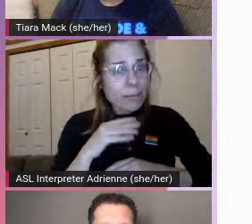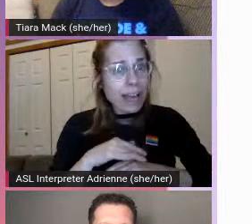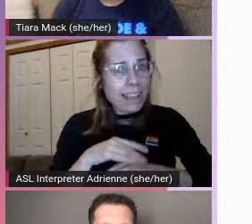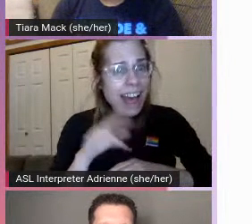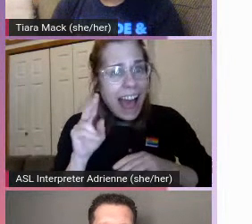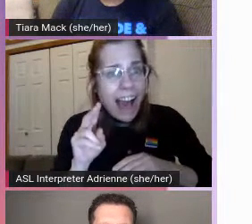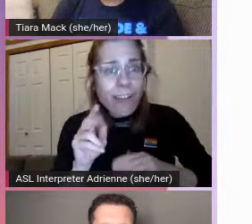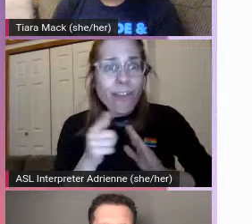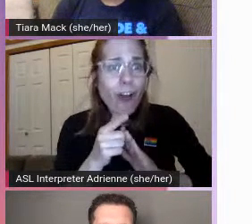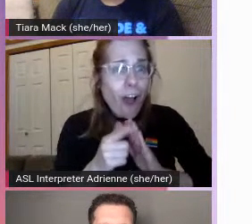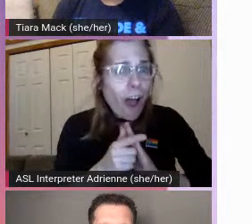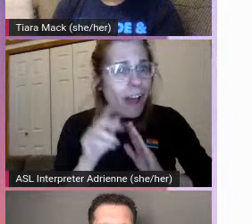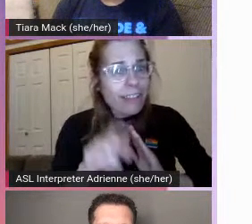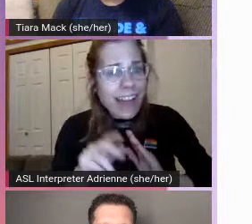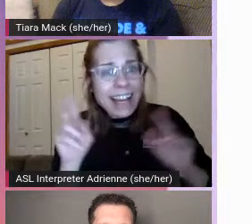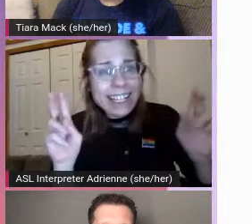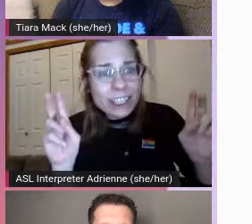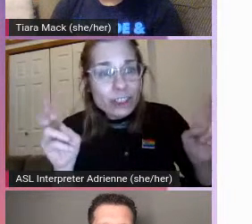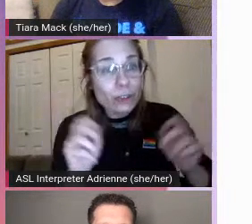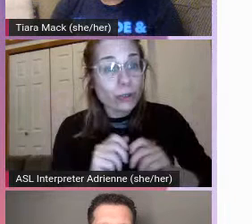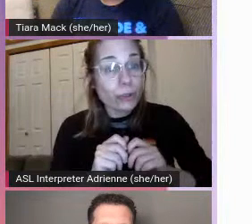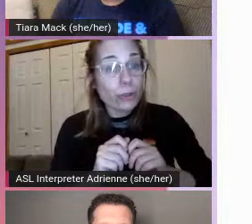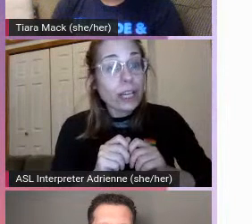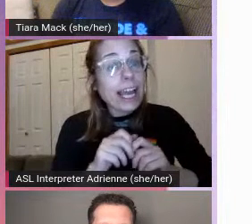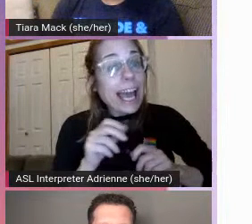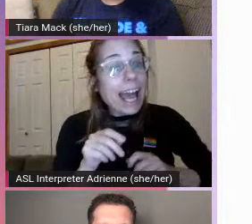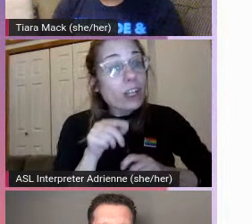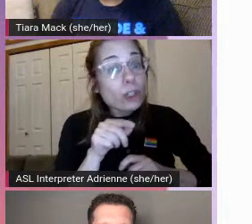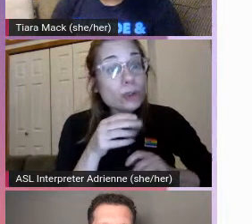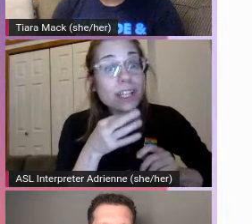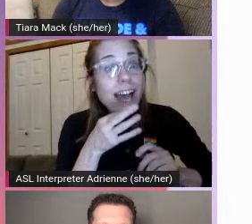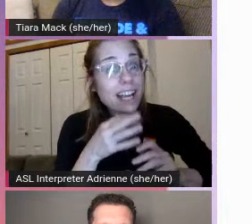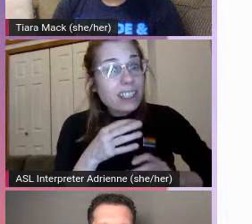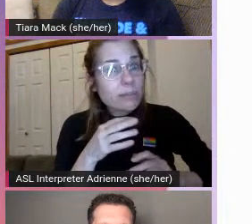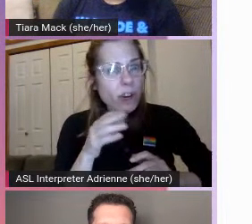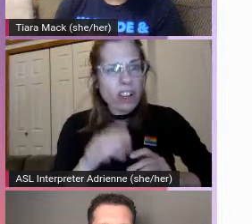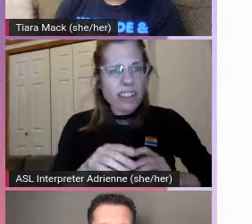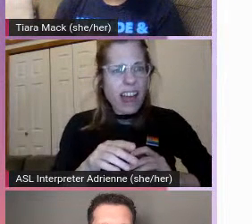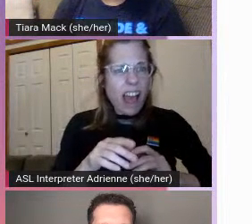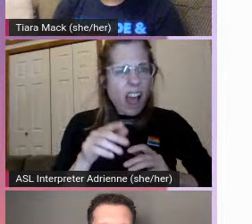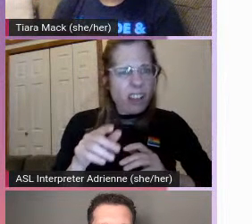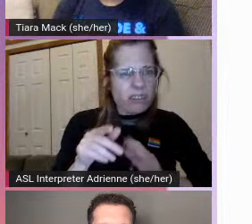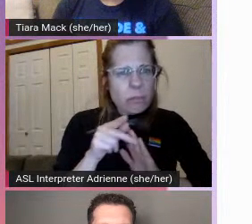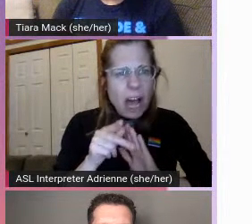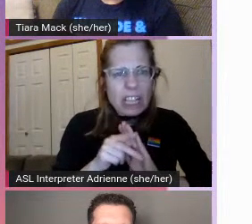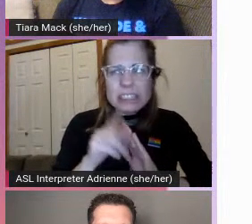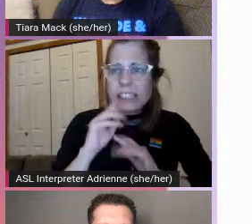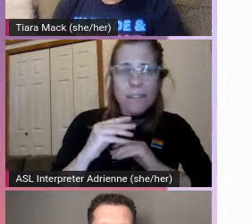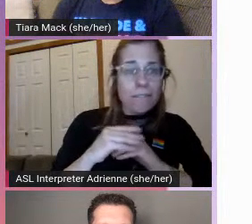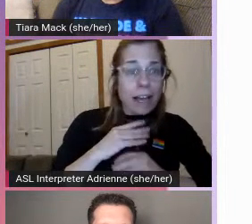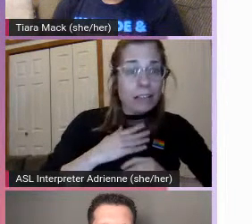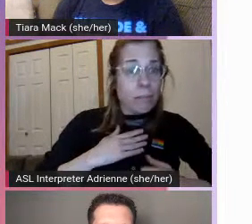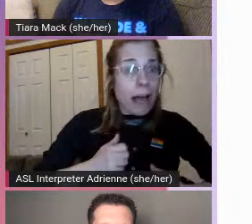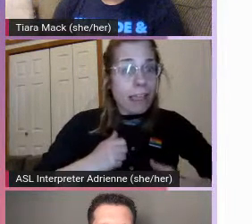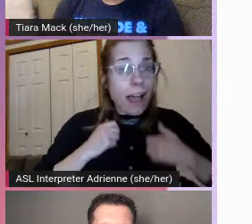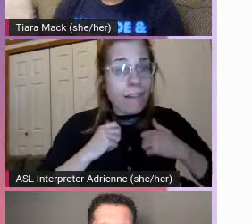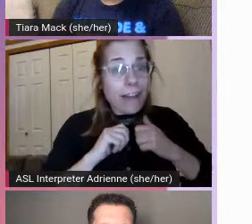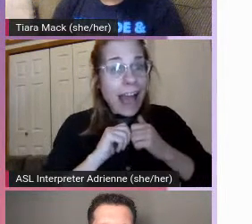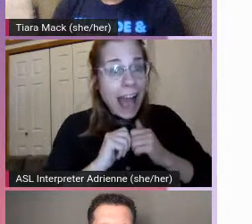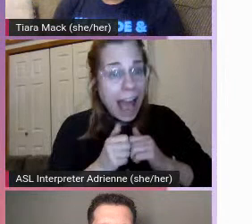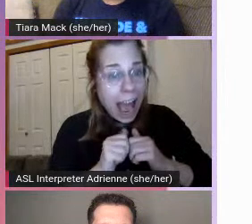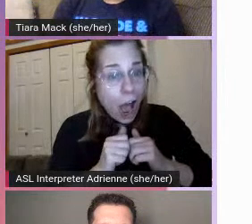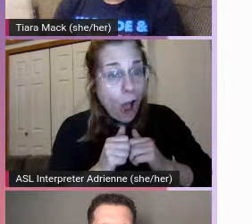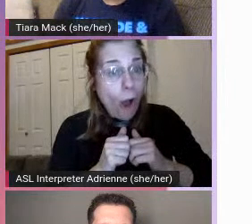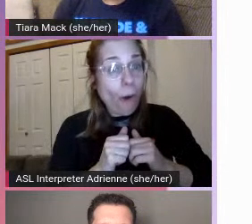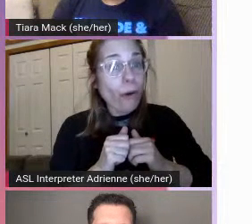how policy is going to shape your life. You also have really, really good, reliable information. Again, you are the